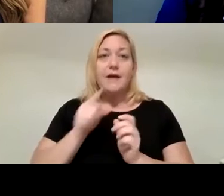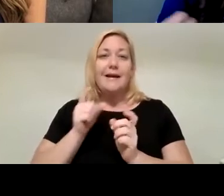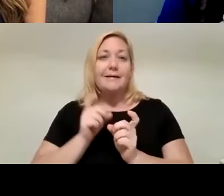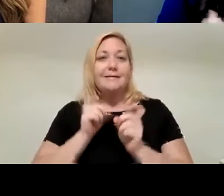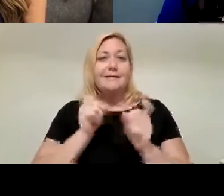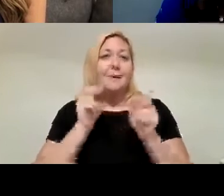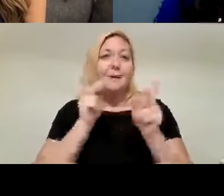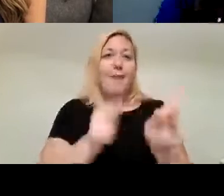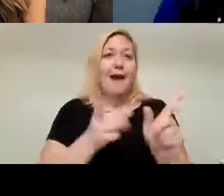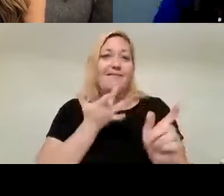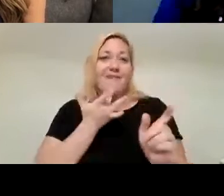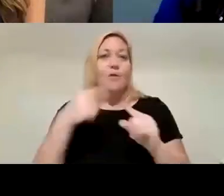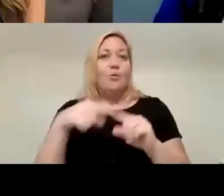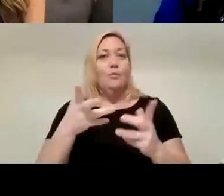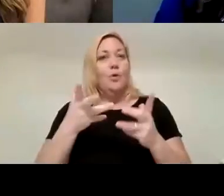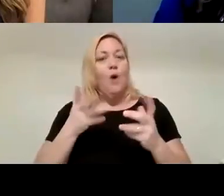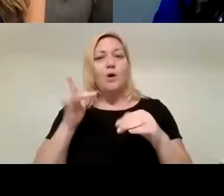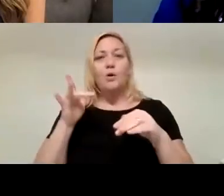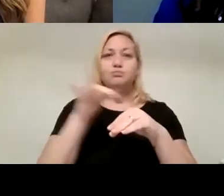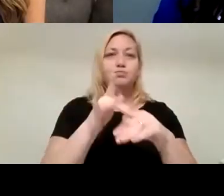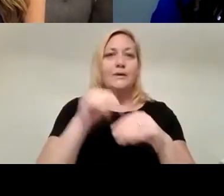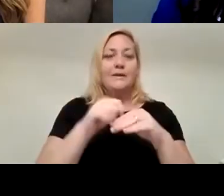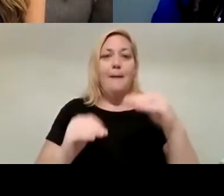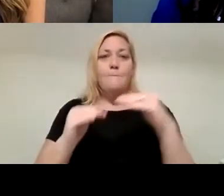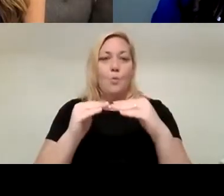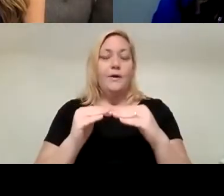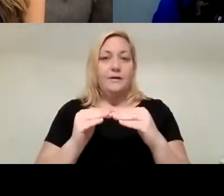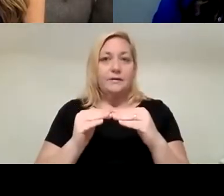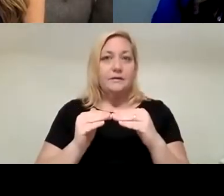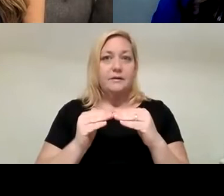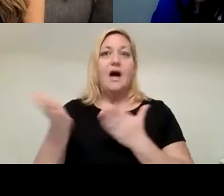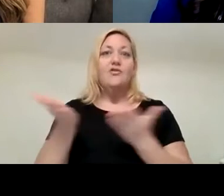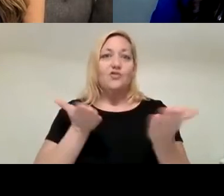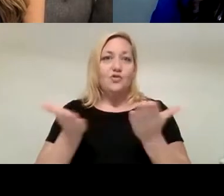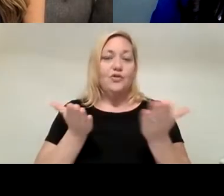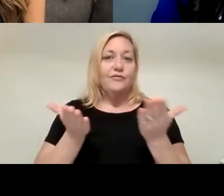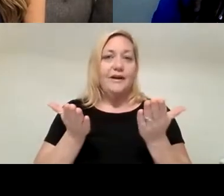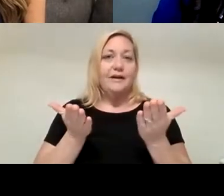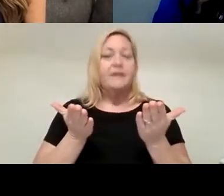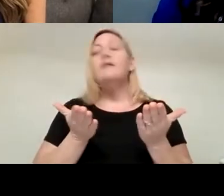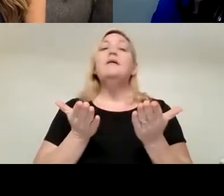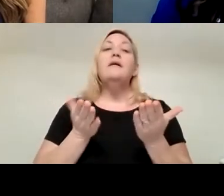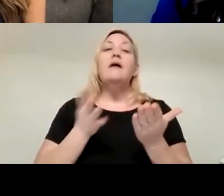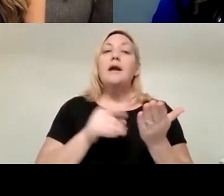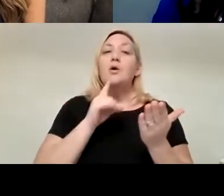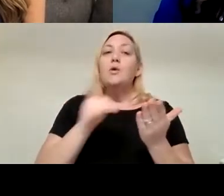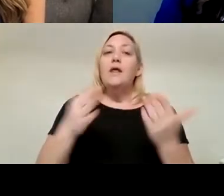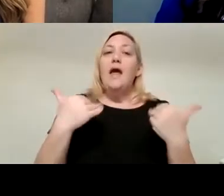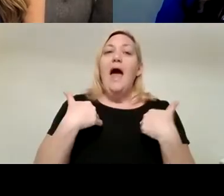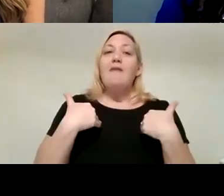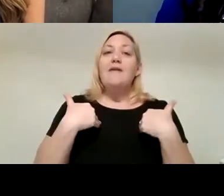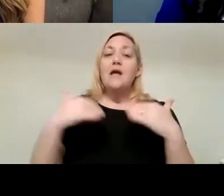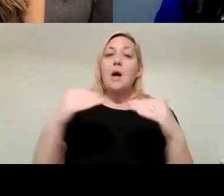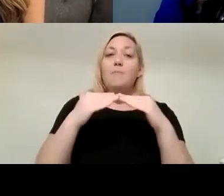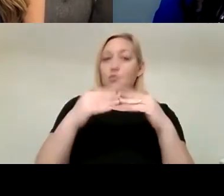when all of us want to reach that certain point of serving. And it's definitely having a mutual respect